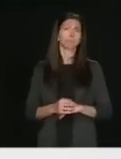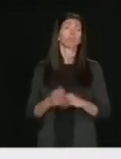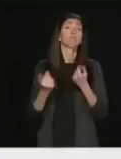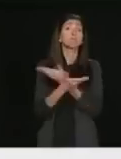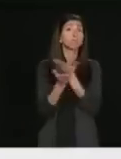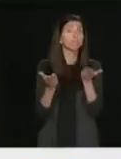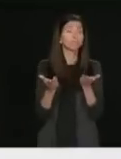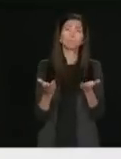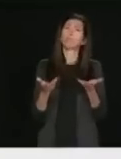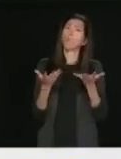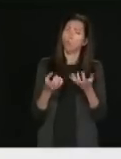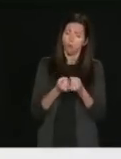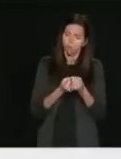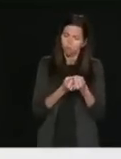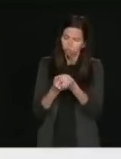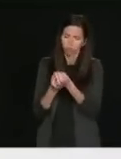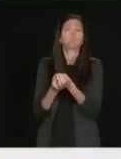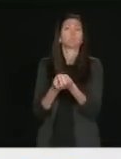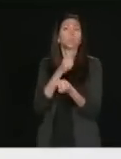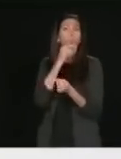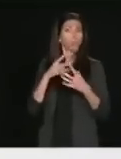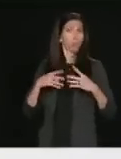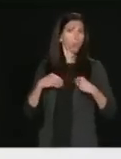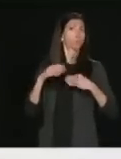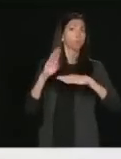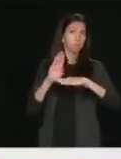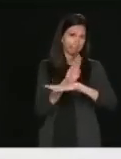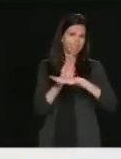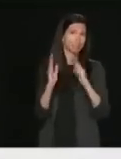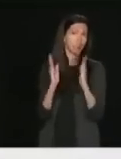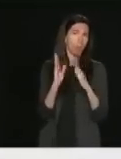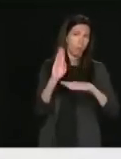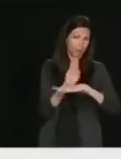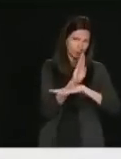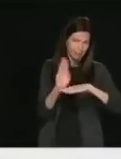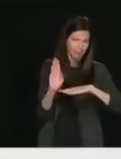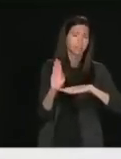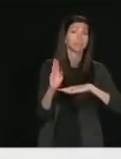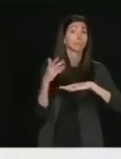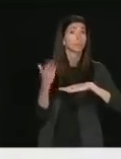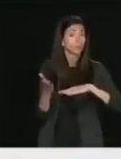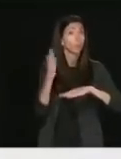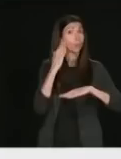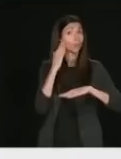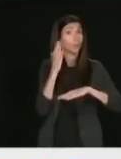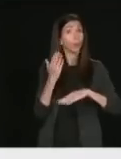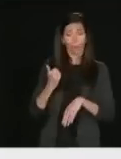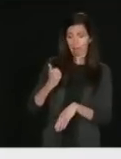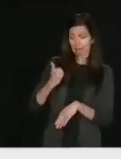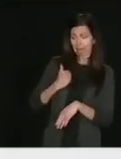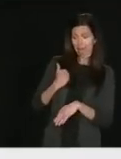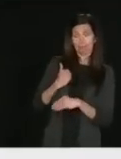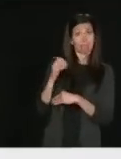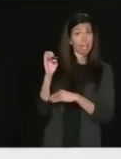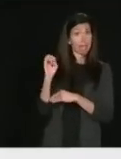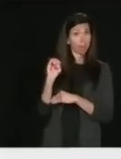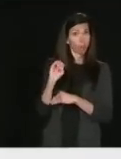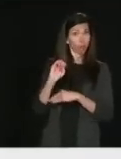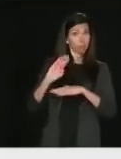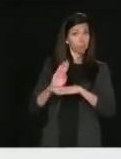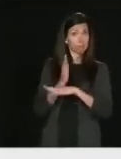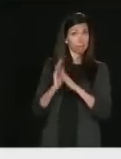expanding the Canada Emergency Business Account. Already, more than